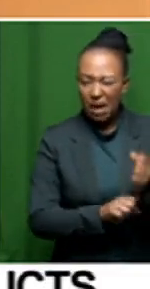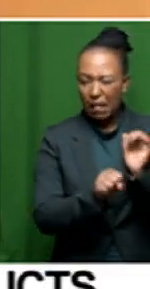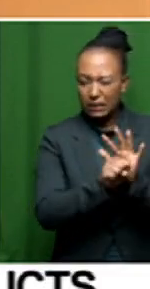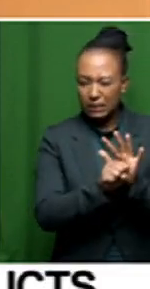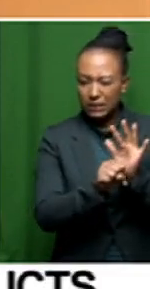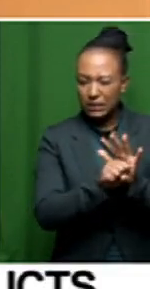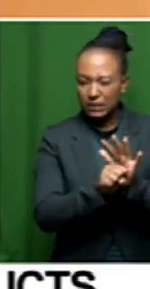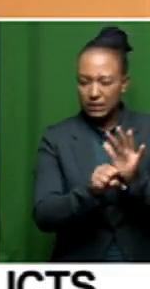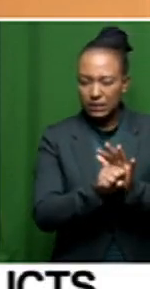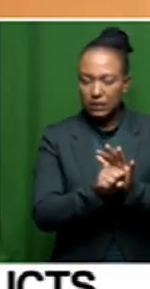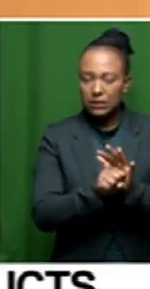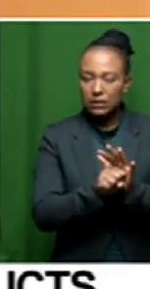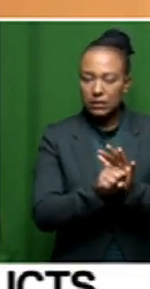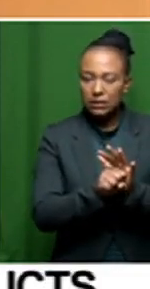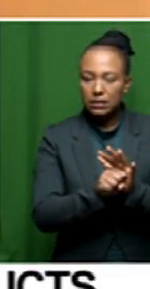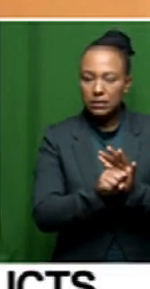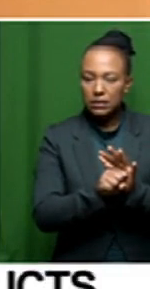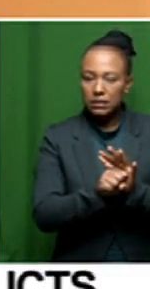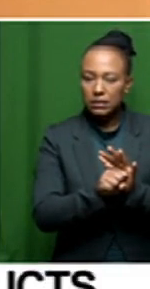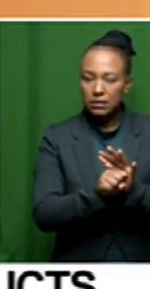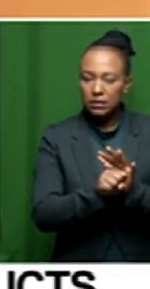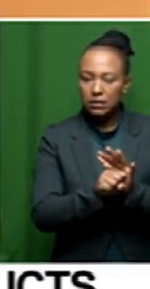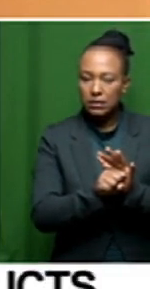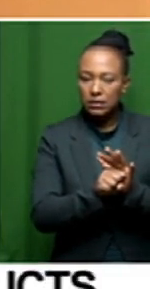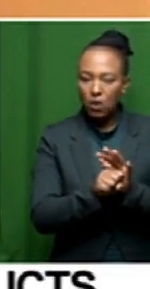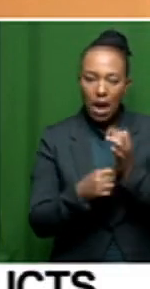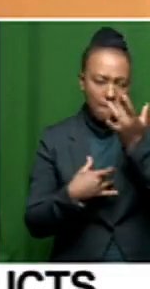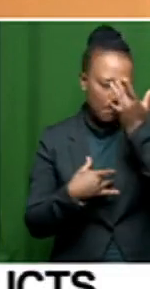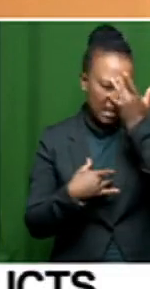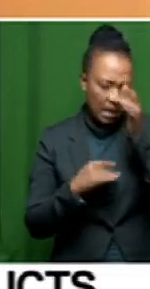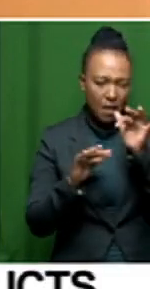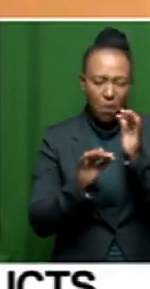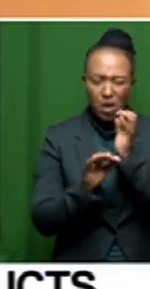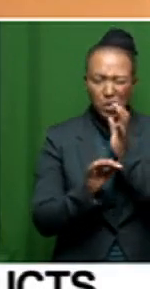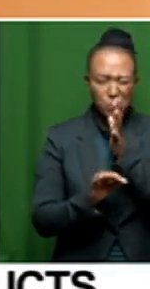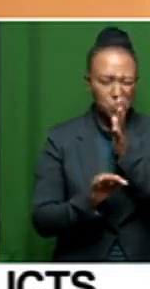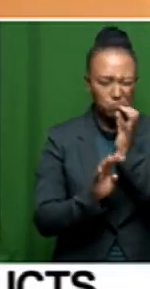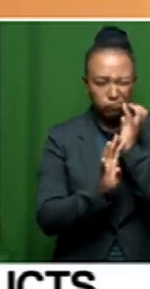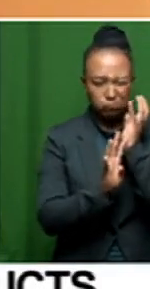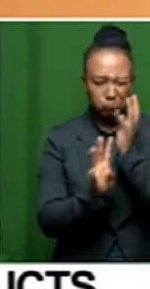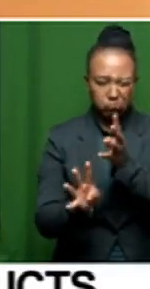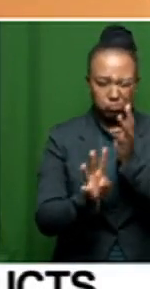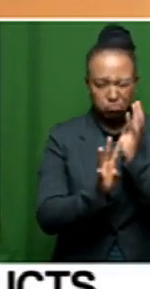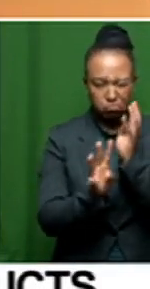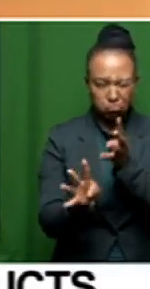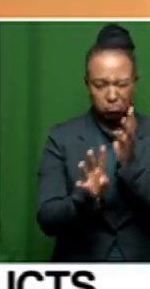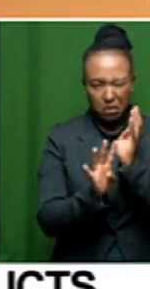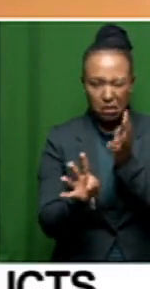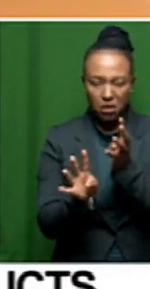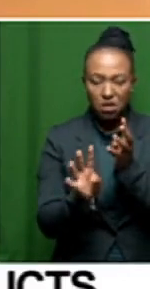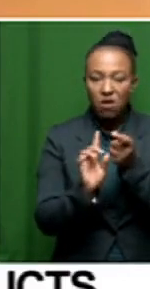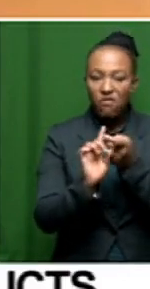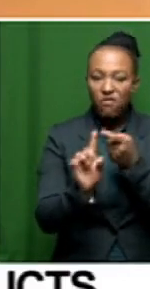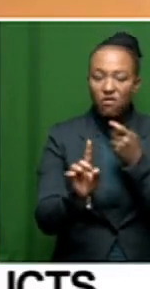overcrowded of patients. Moreover, those who are coming from